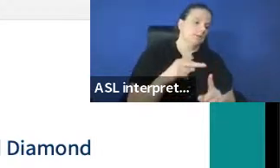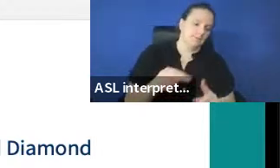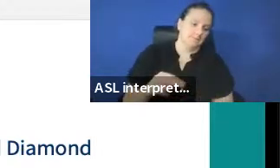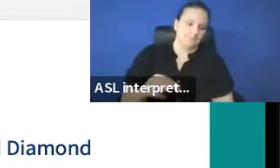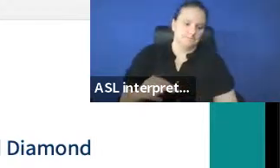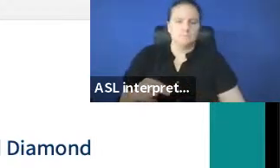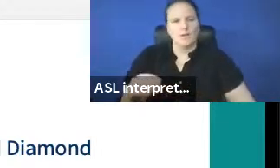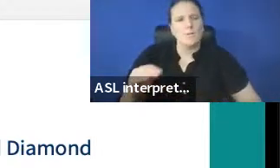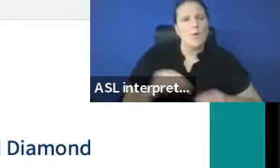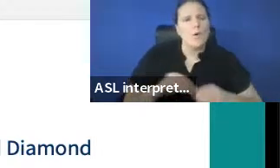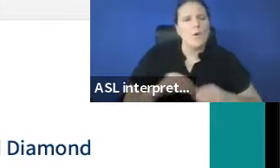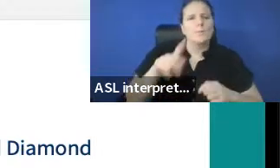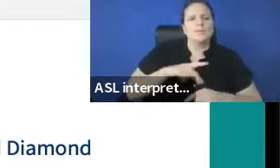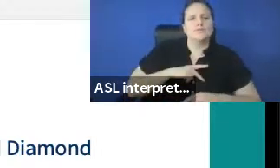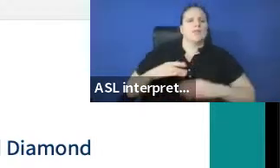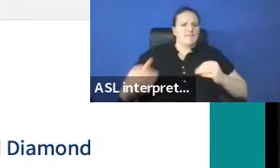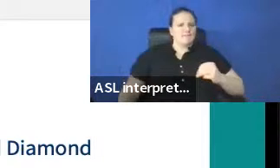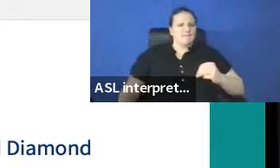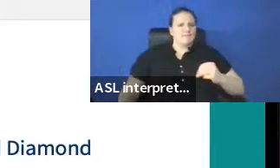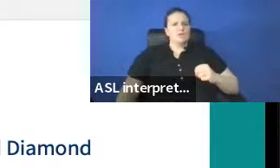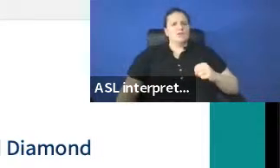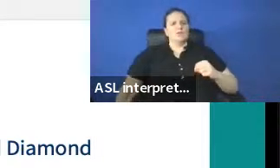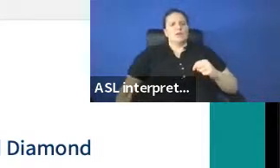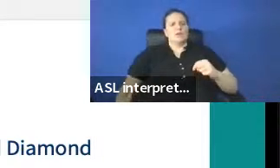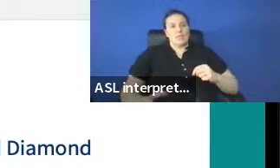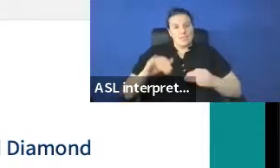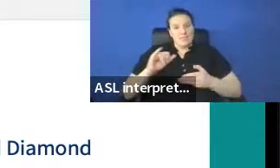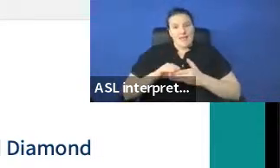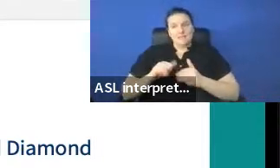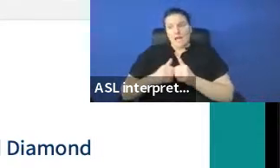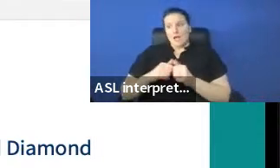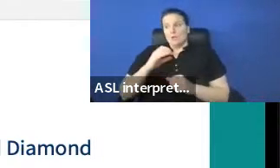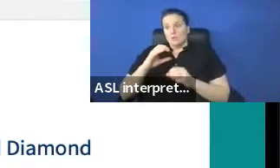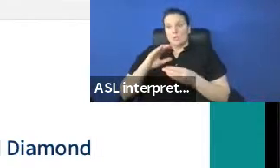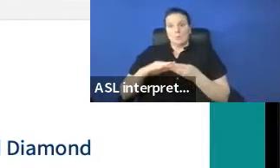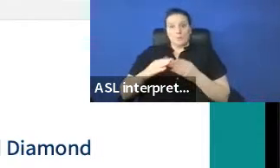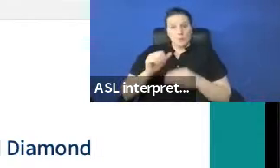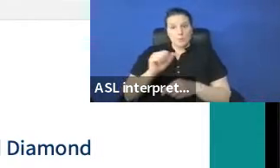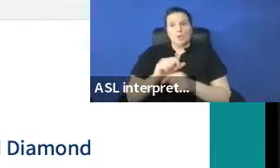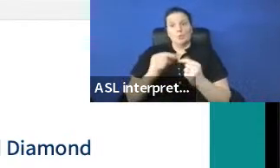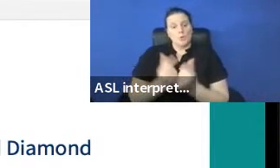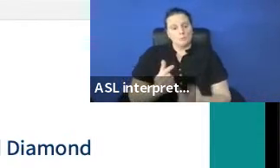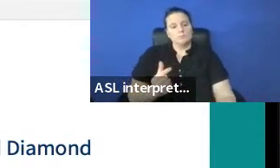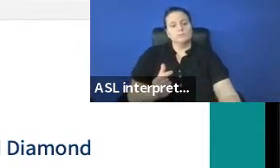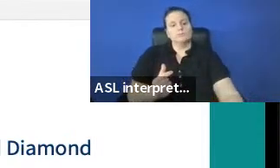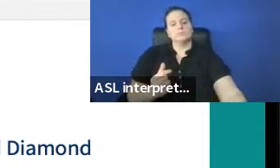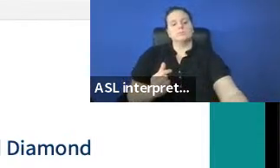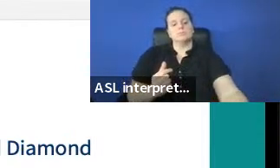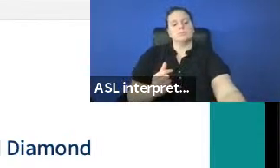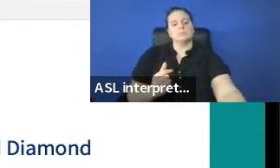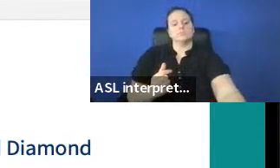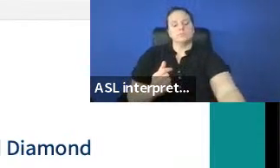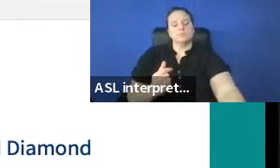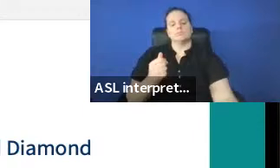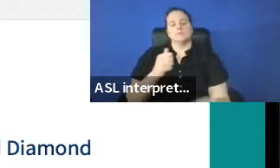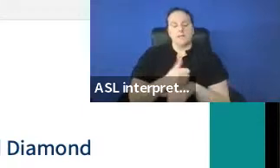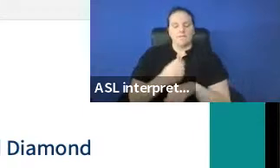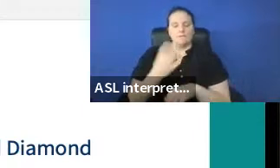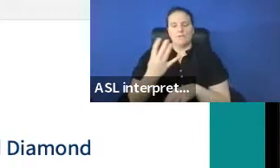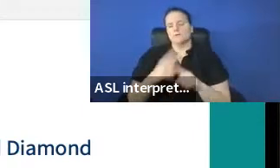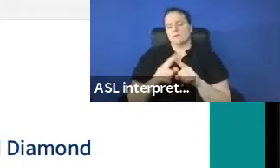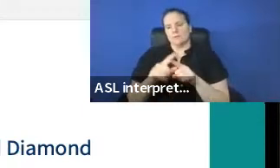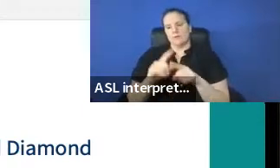more personal and deeper level, which is how these community working groups got formed, the 4 different ones on specific